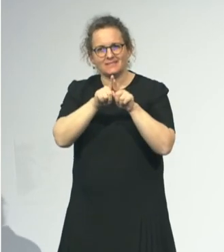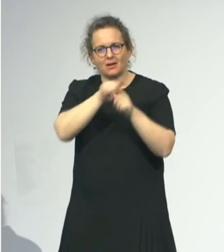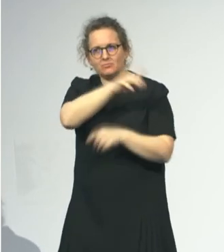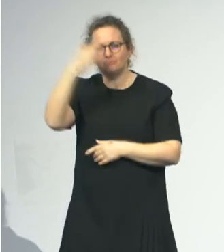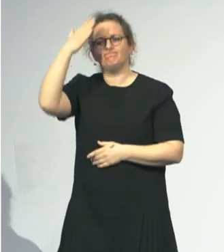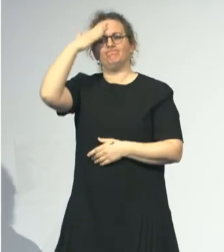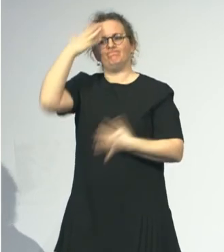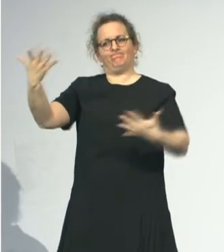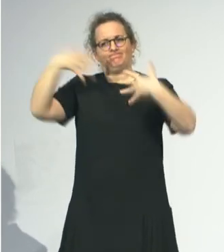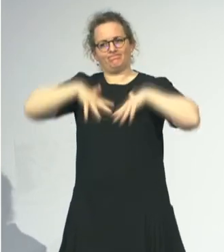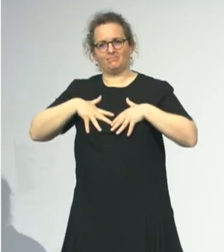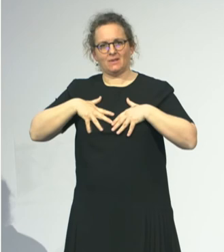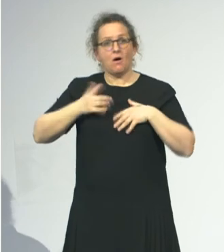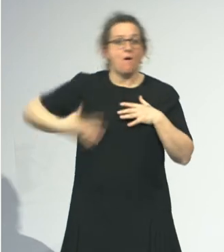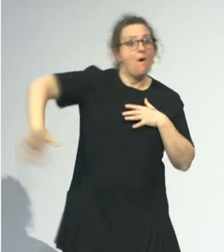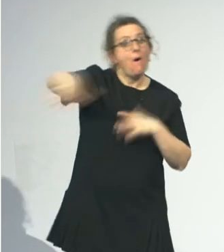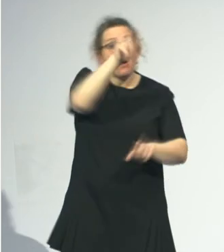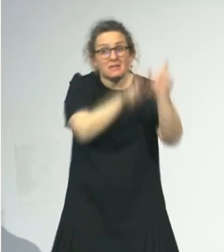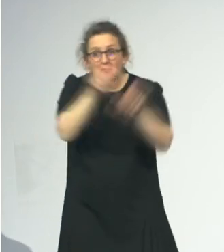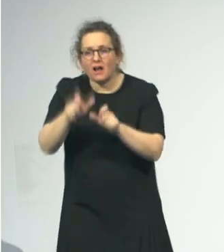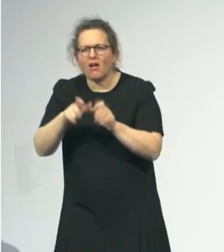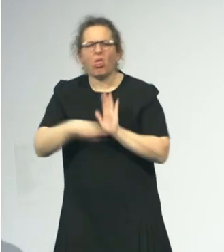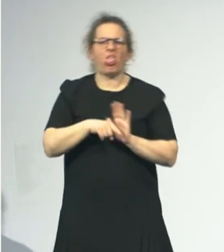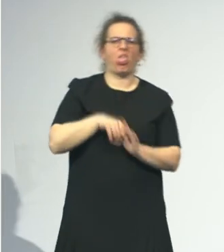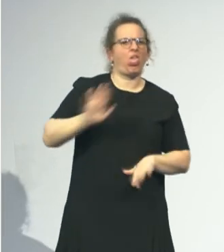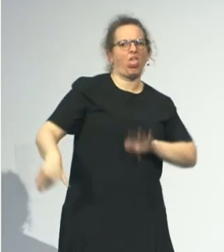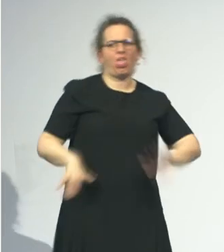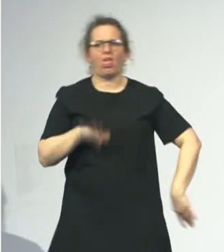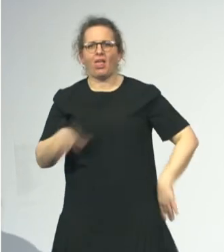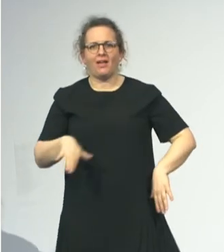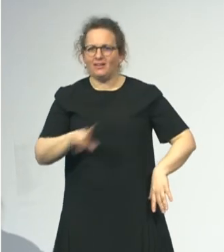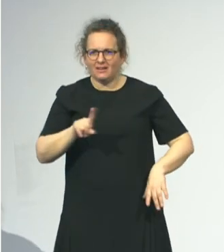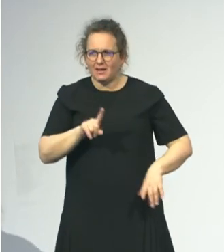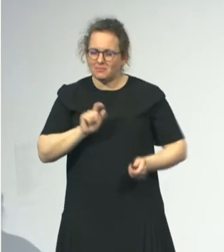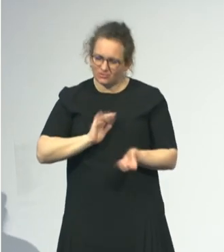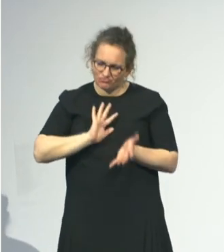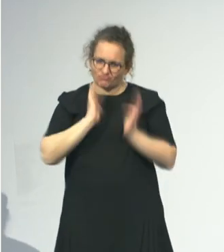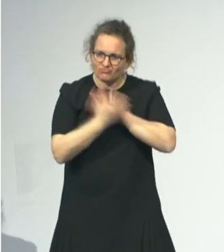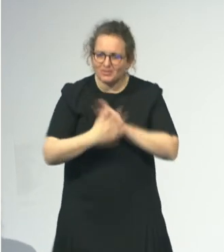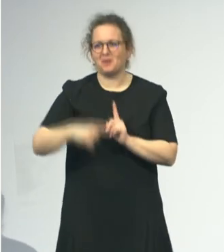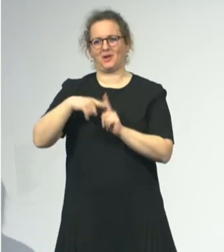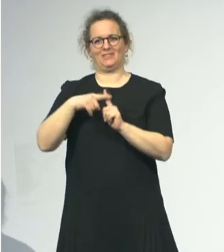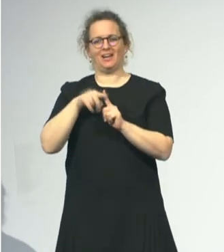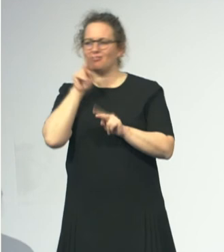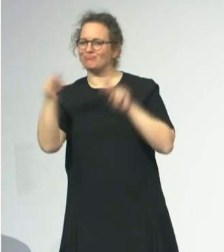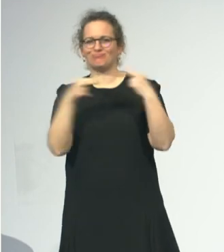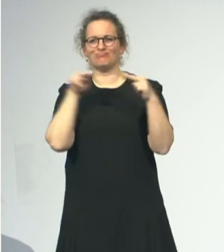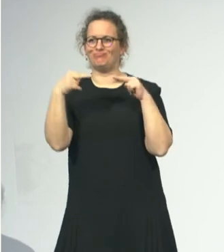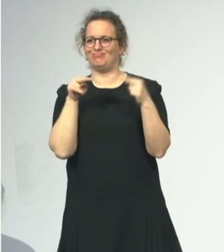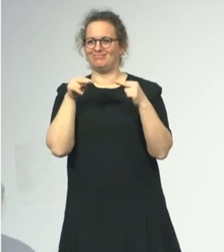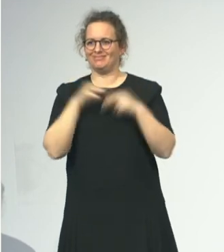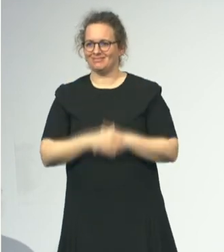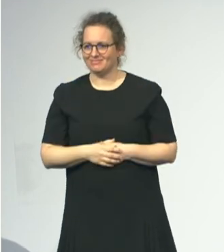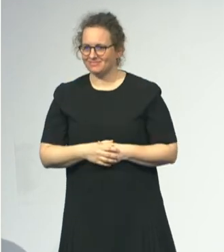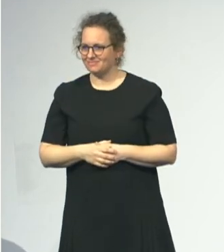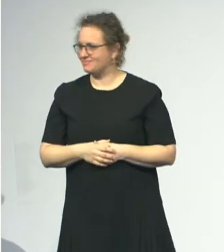our messages too. Great, thank you. I tell people to tell you have been here. Tell to everybody